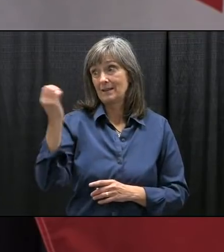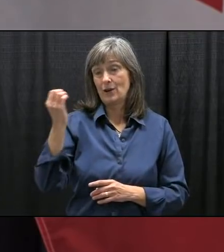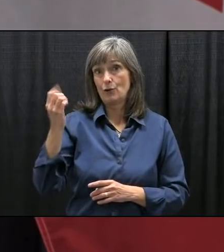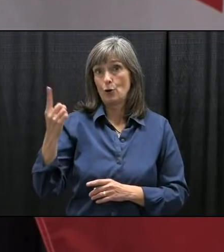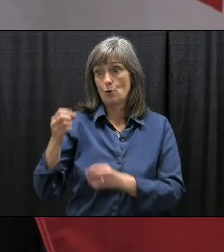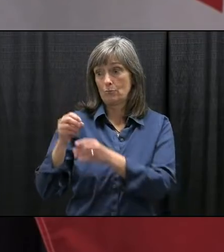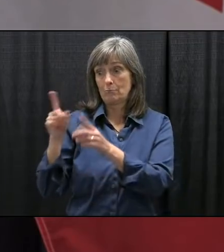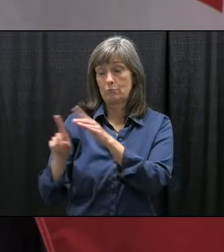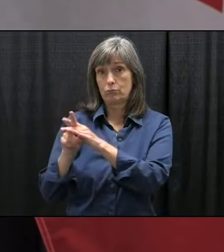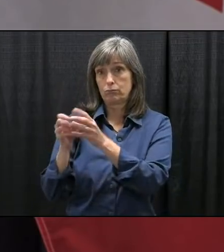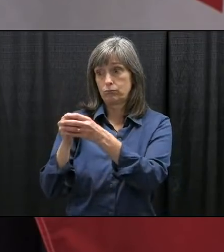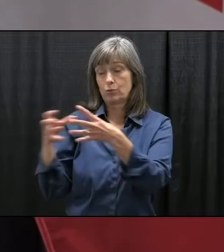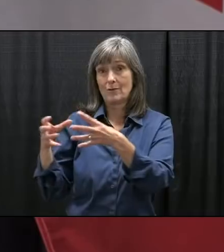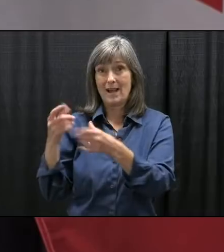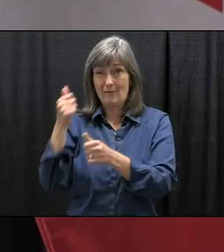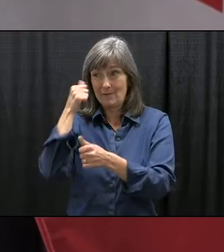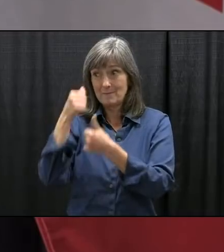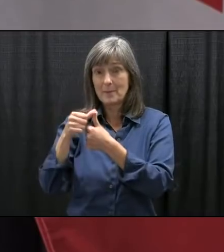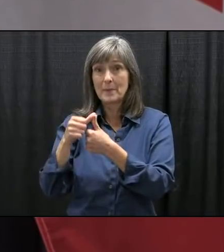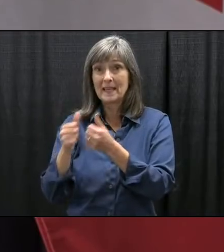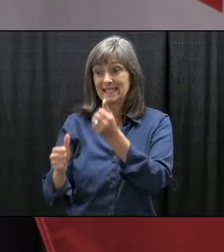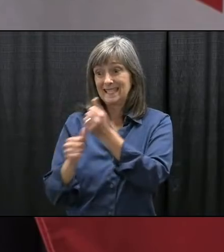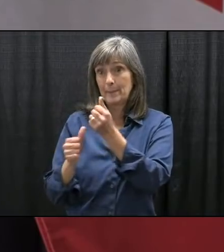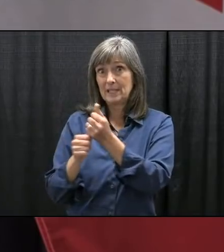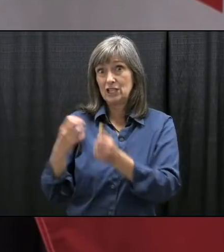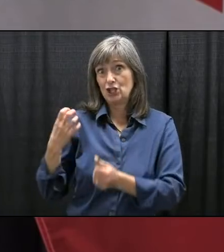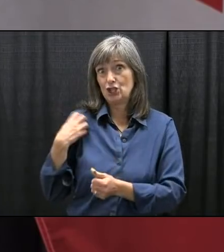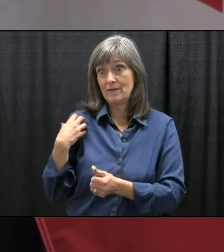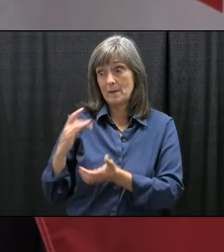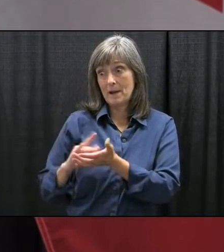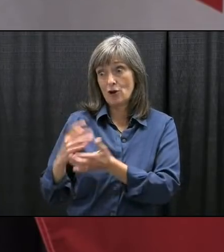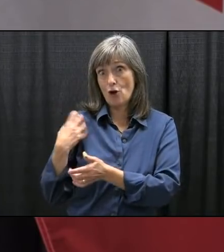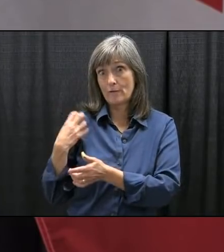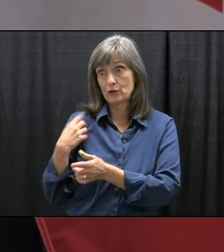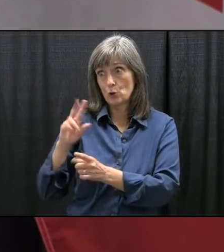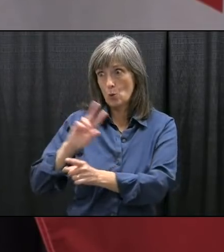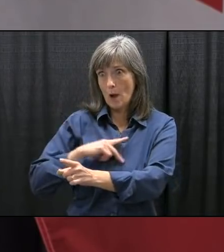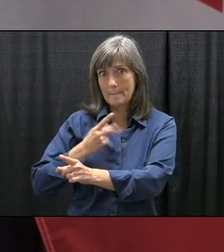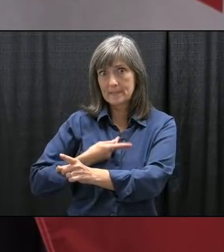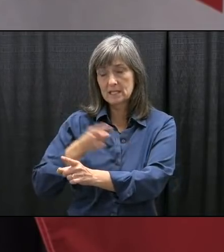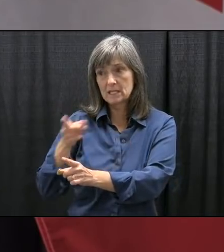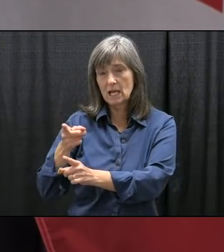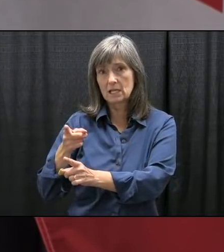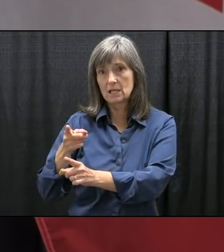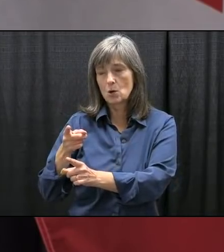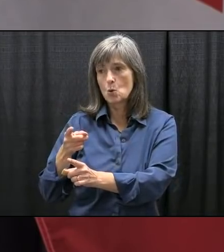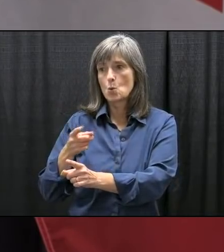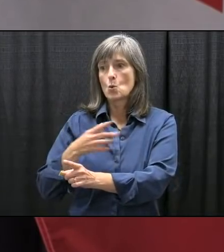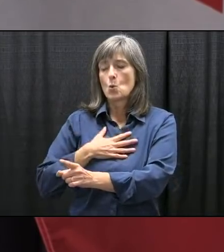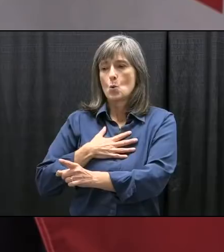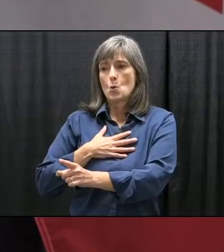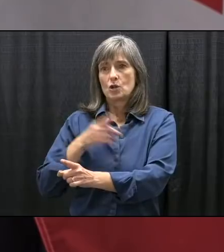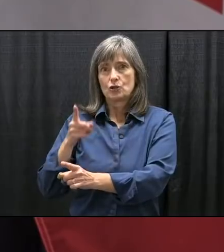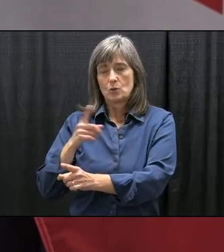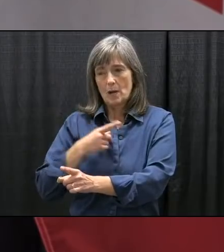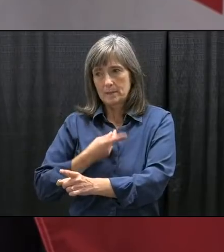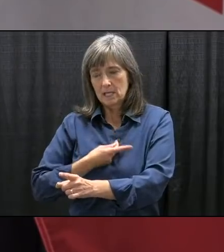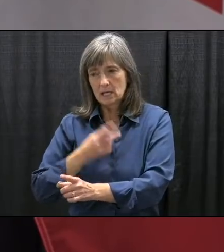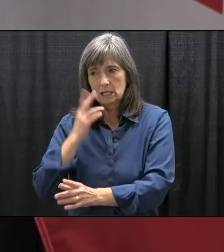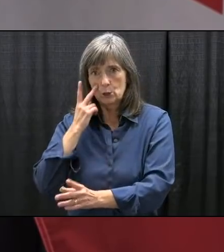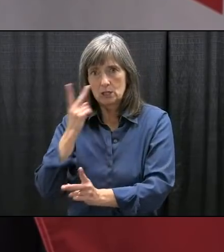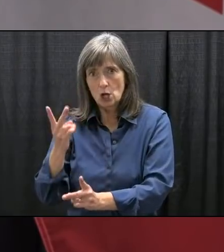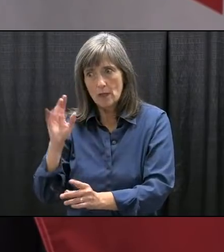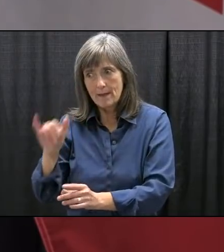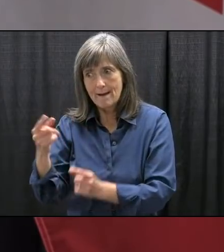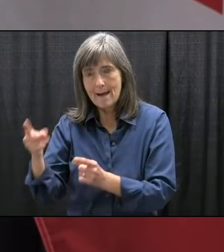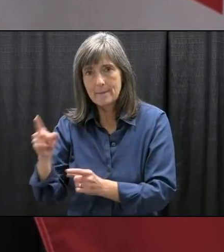upset the Deputy Chief Medical Officer of Health when she described it. It was a real point for all of us across this